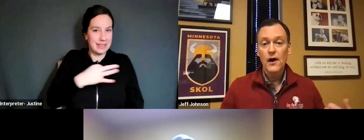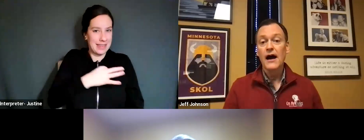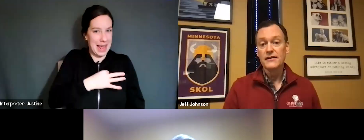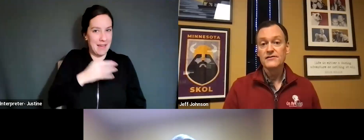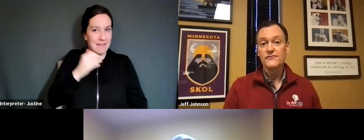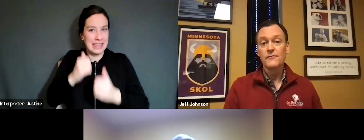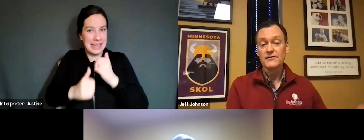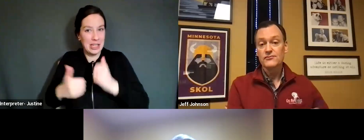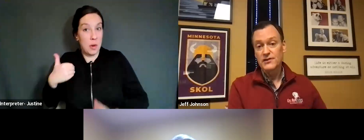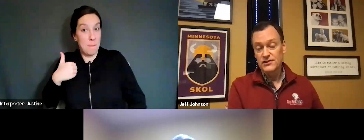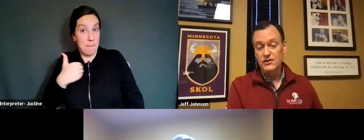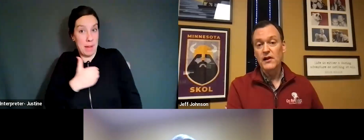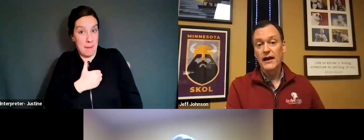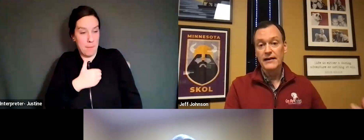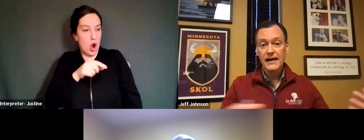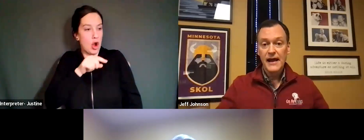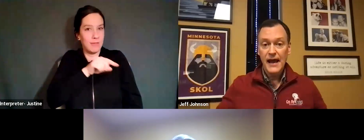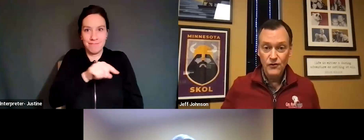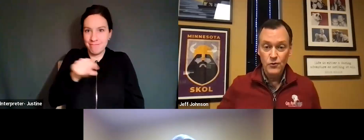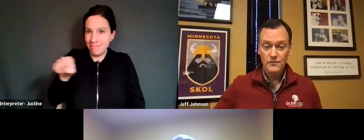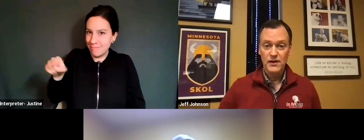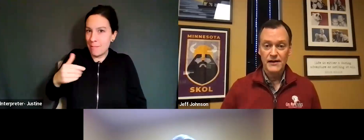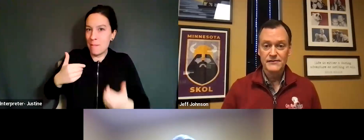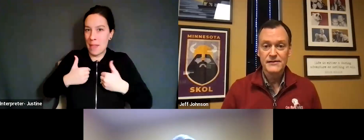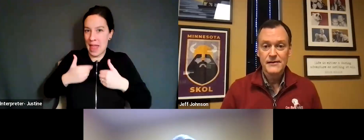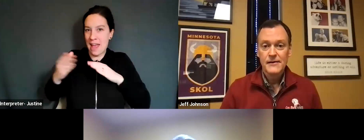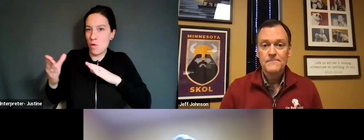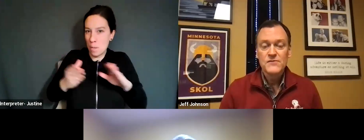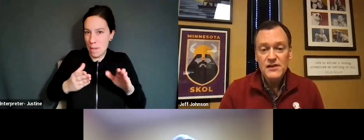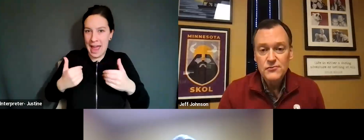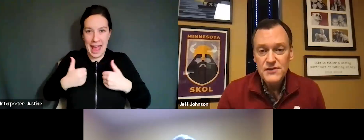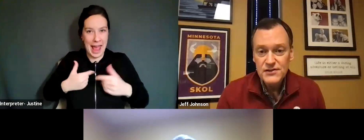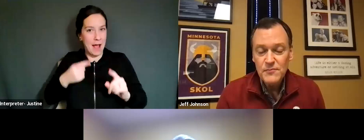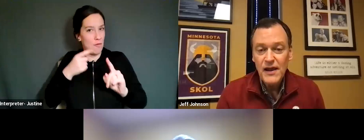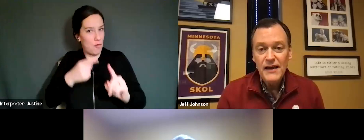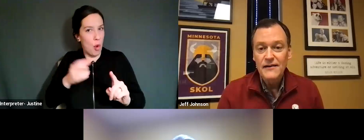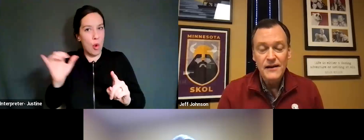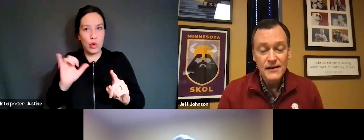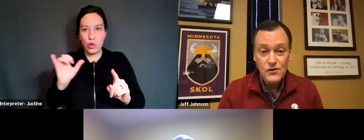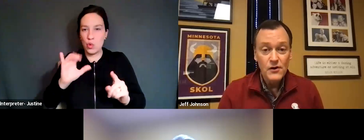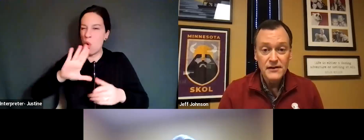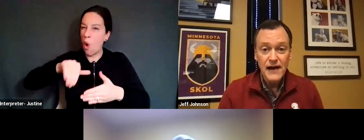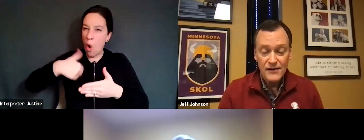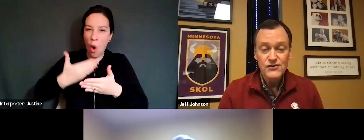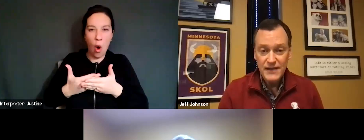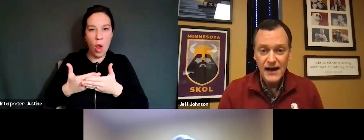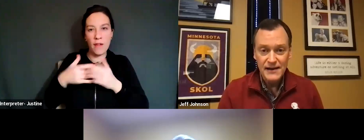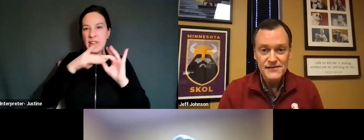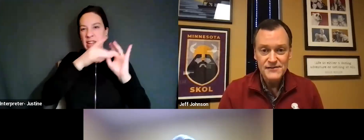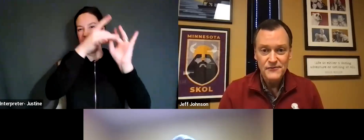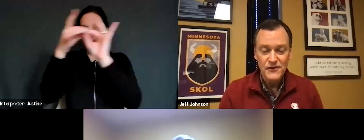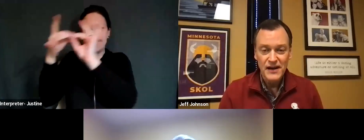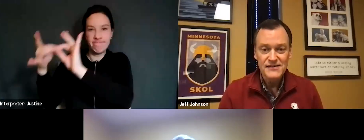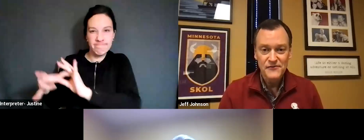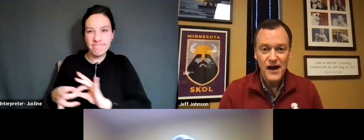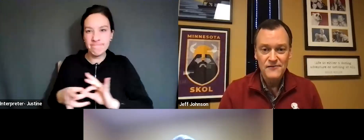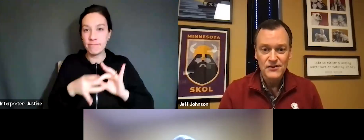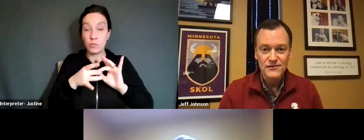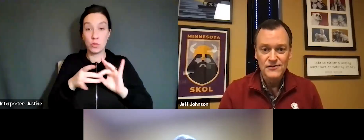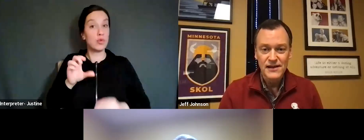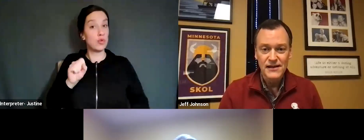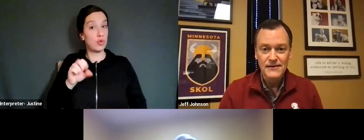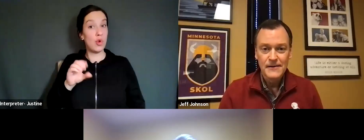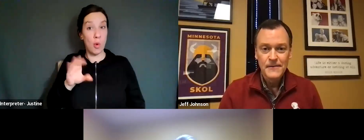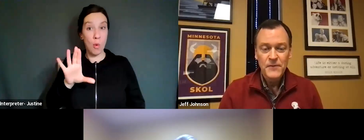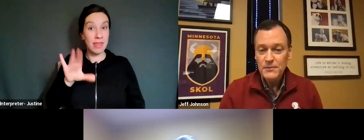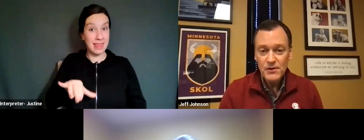that arise from that strategic plan and the work plans. So the strategic plan is going to actually guide us for the next